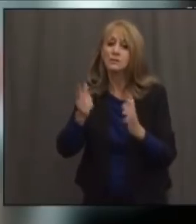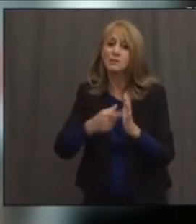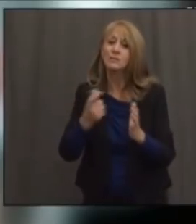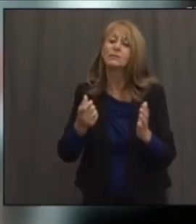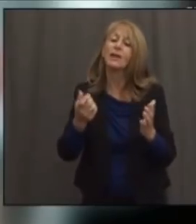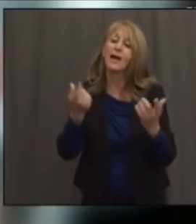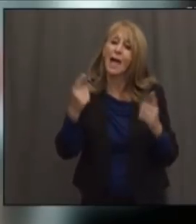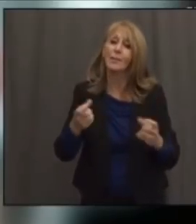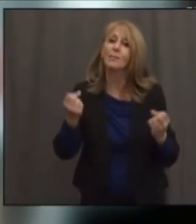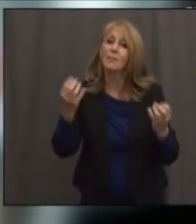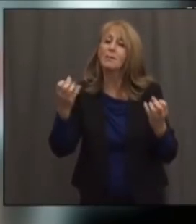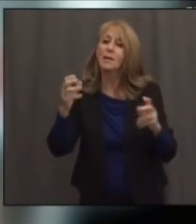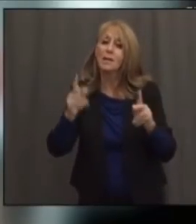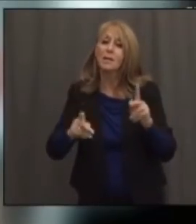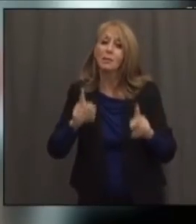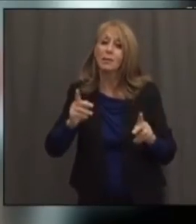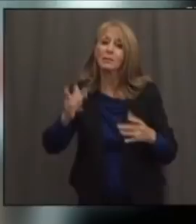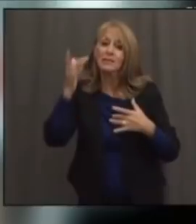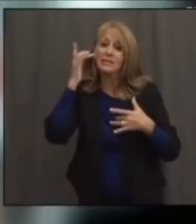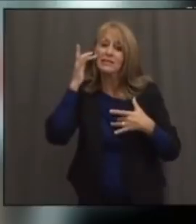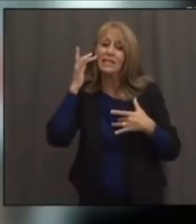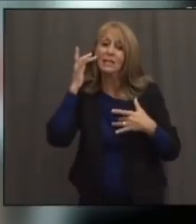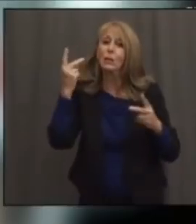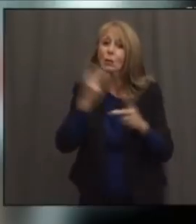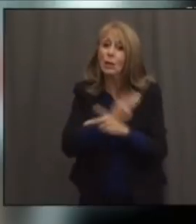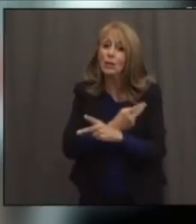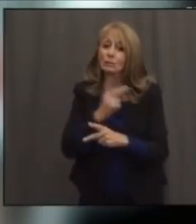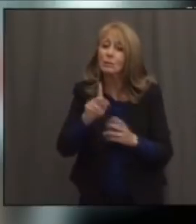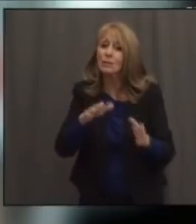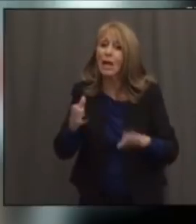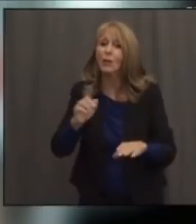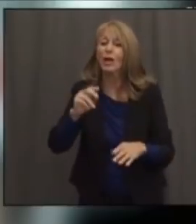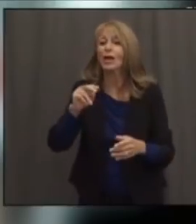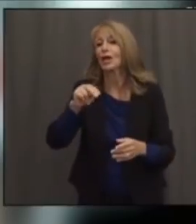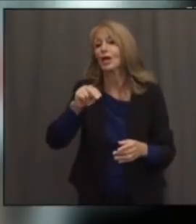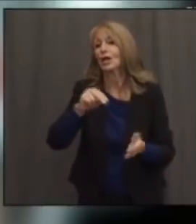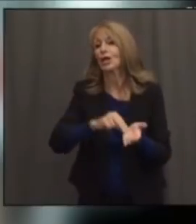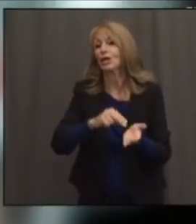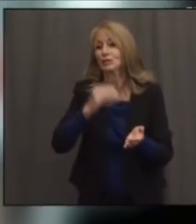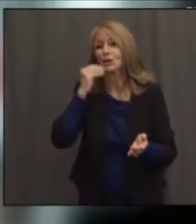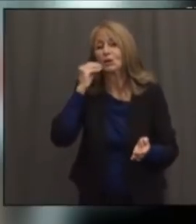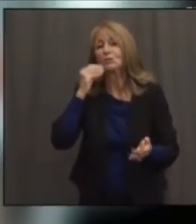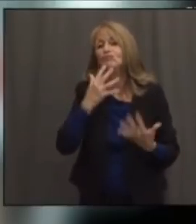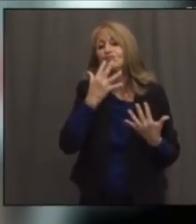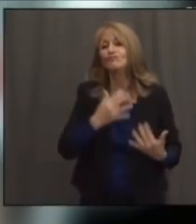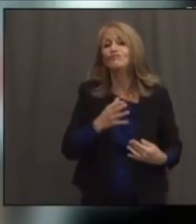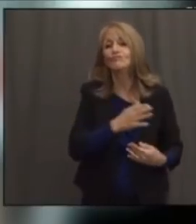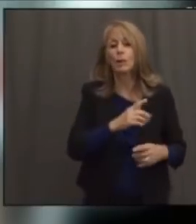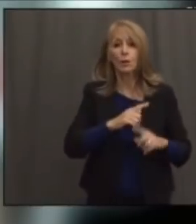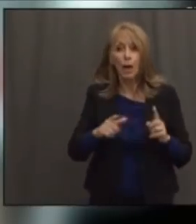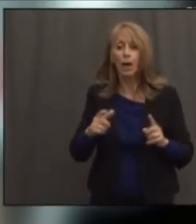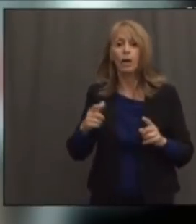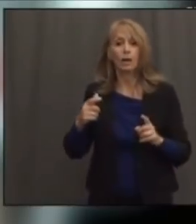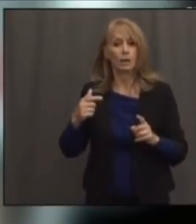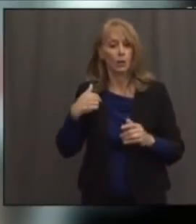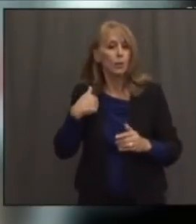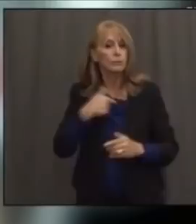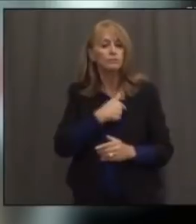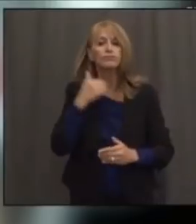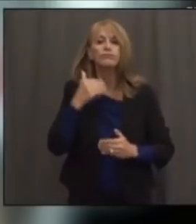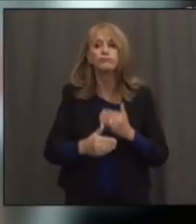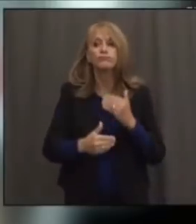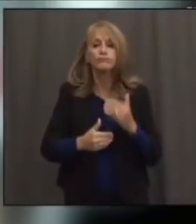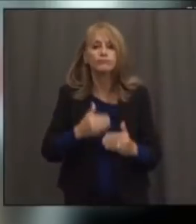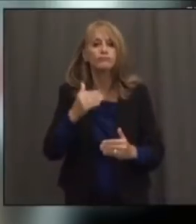in many settings, especially nursing homes. But I think we learned a lot. And as we went forward, the state made a number of, I think,